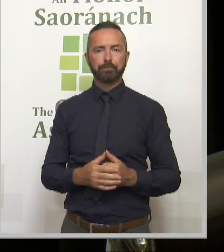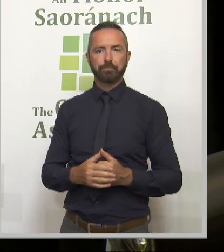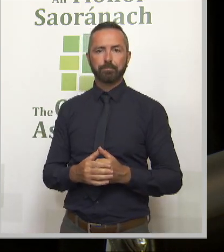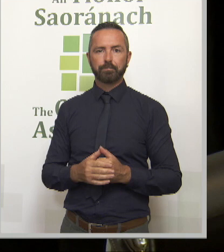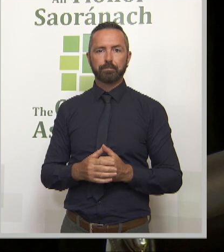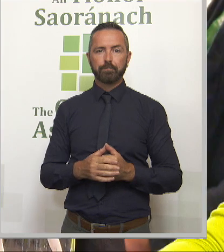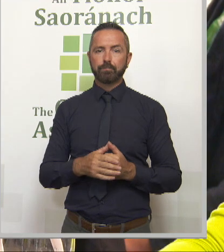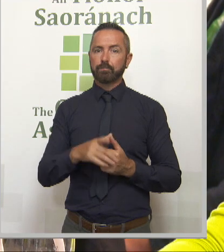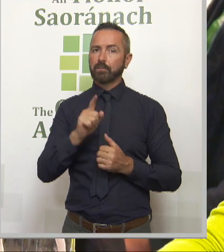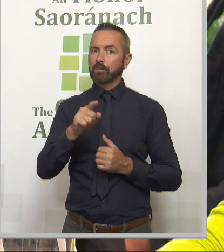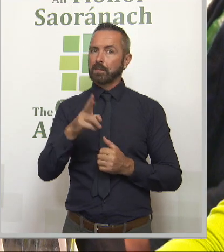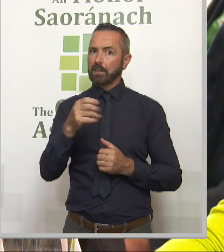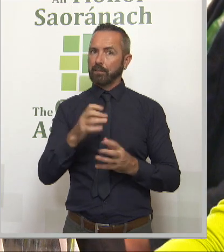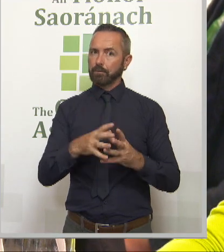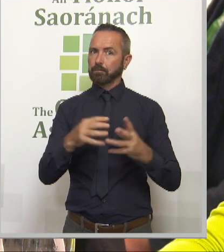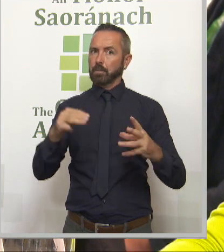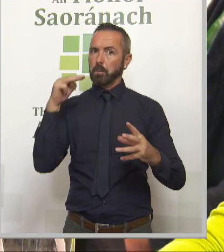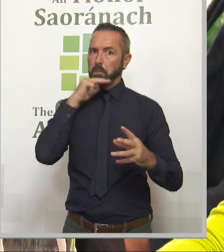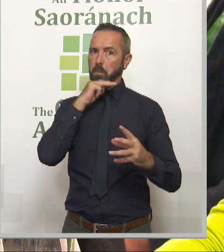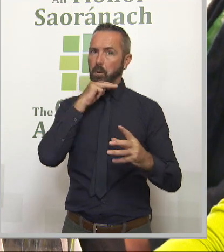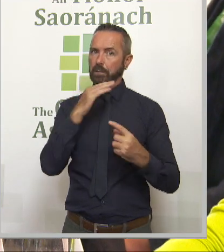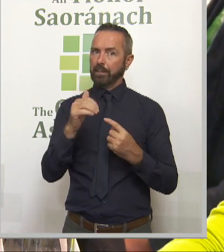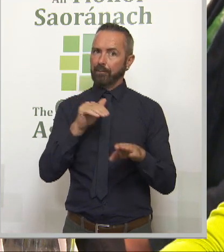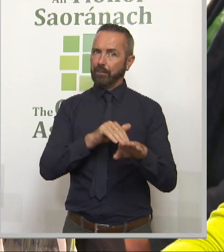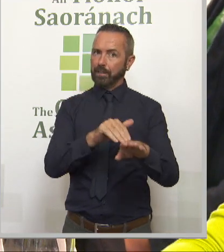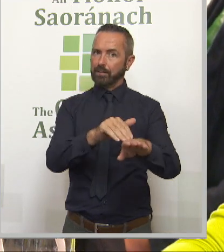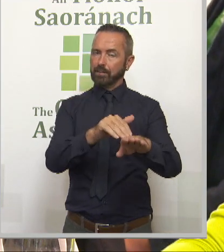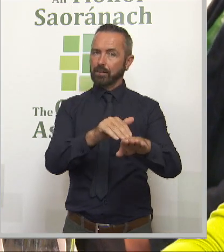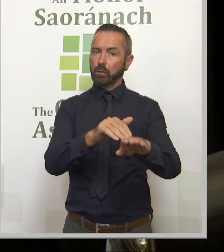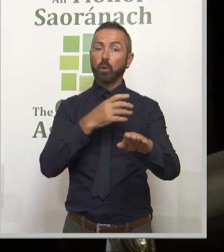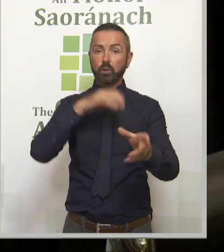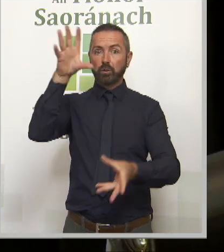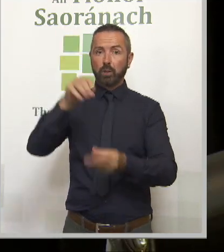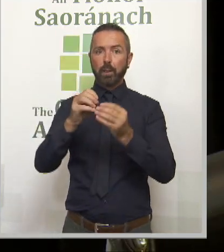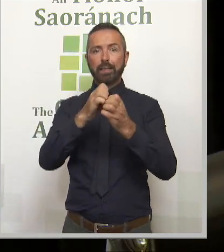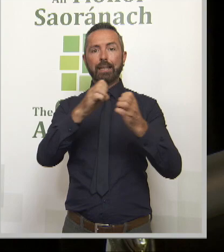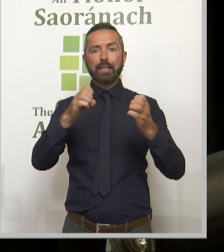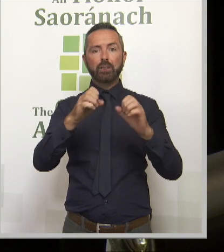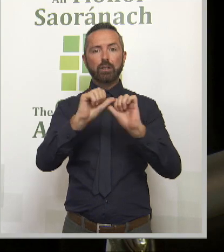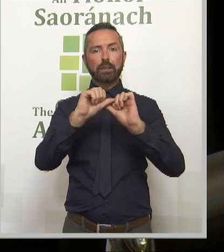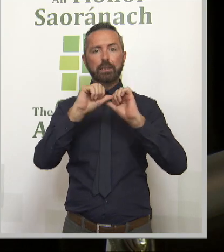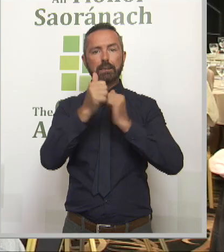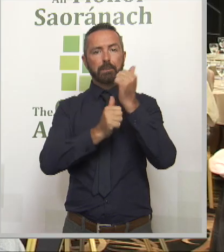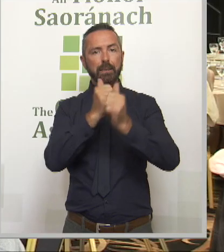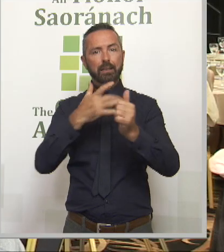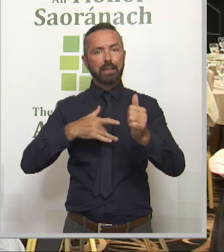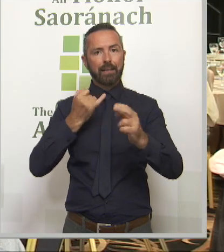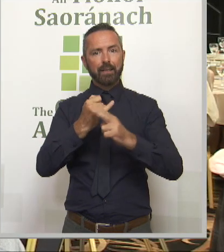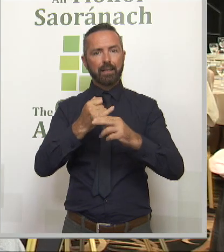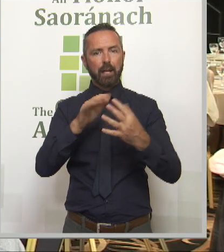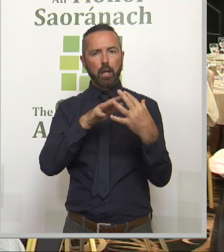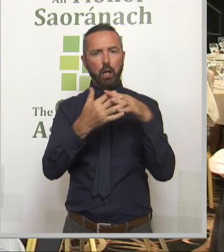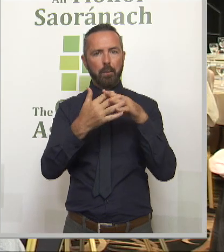And that can have very important consequences. So in summary, each species lives within a complex environment, and